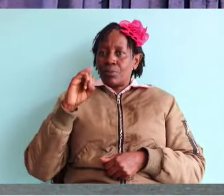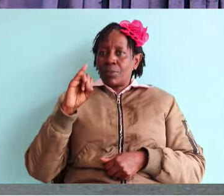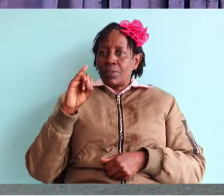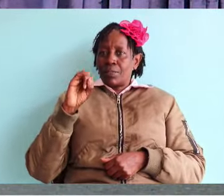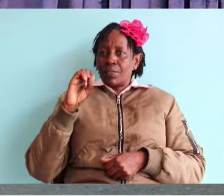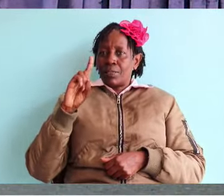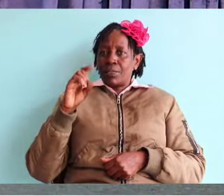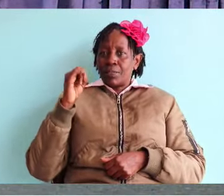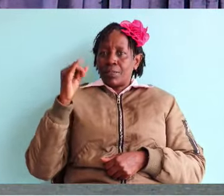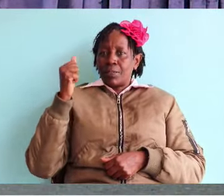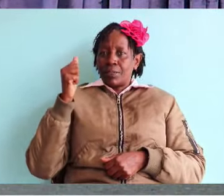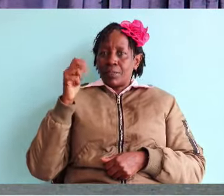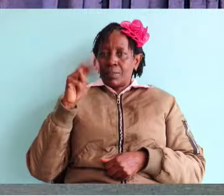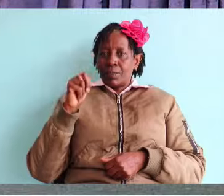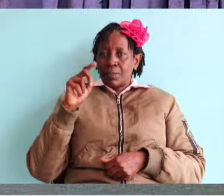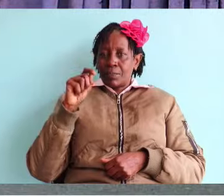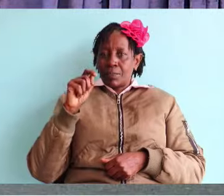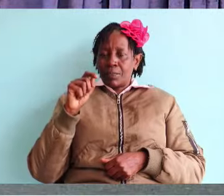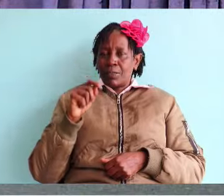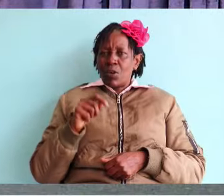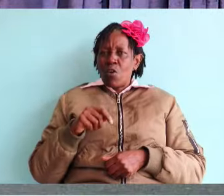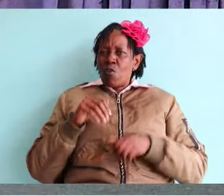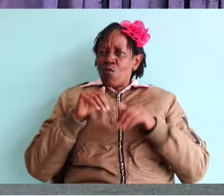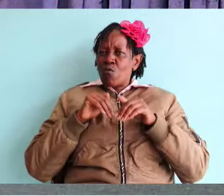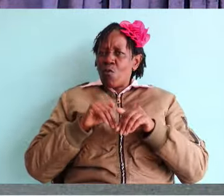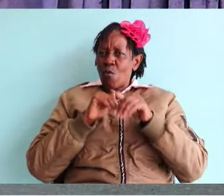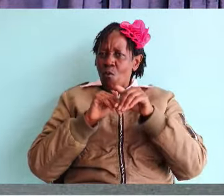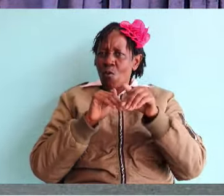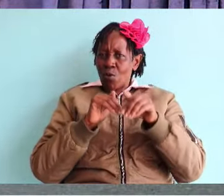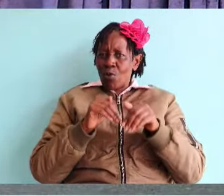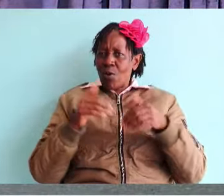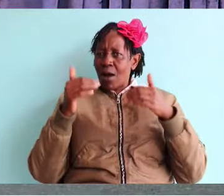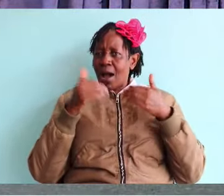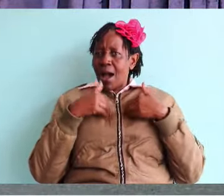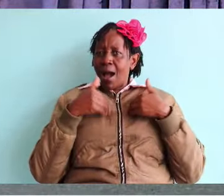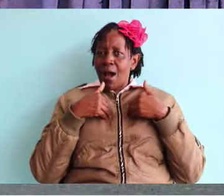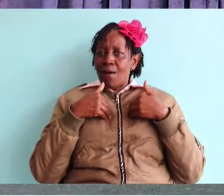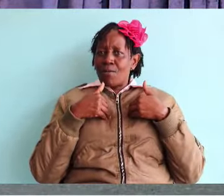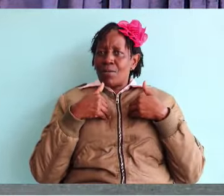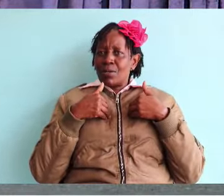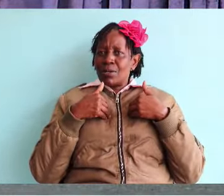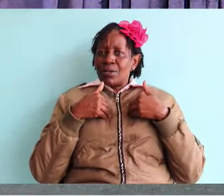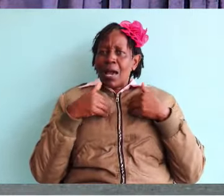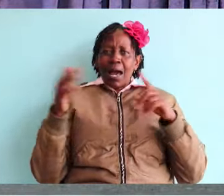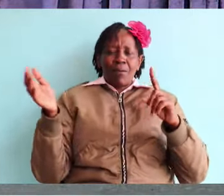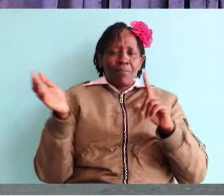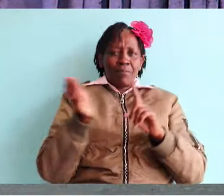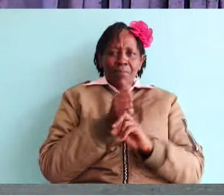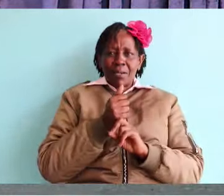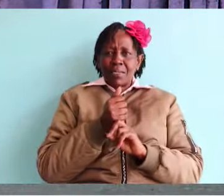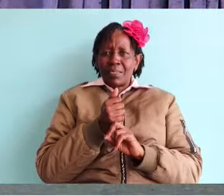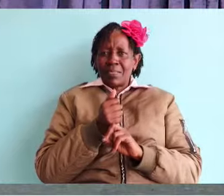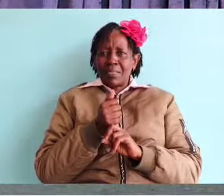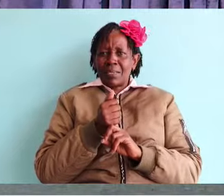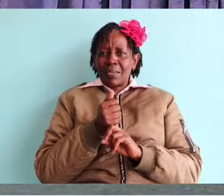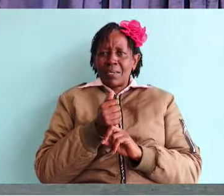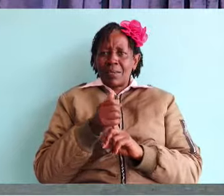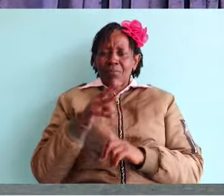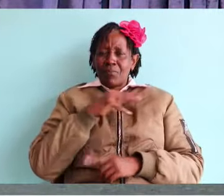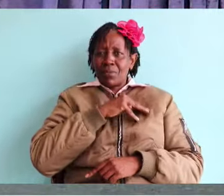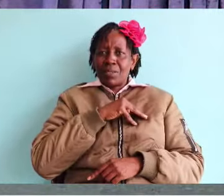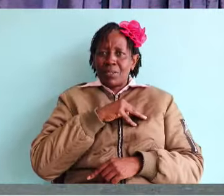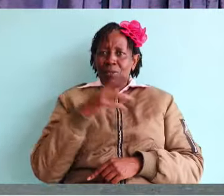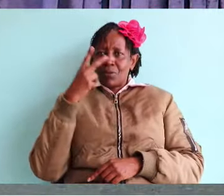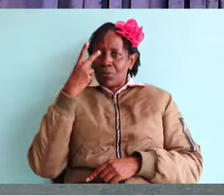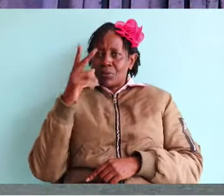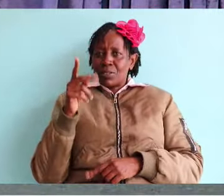Zalmunna. He is pursuing after them. He says he has to accomplish the mission. One of the things that we will see from